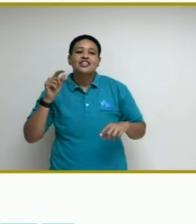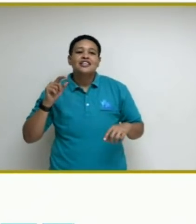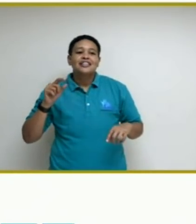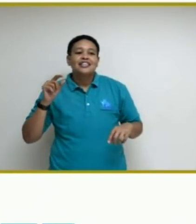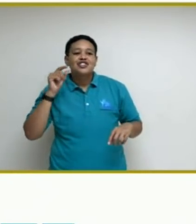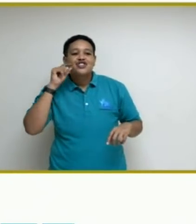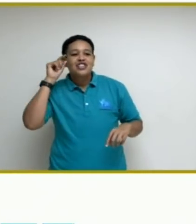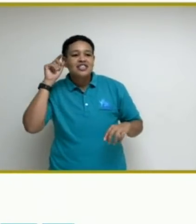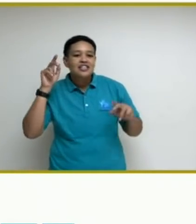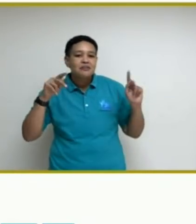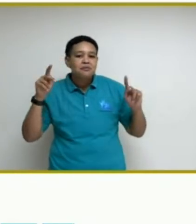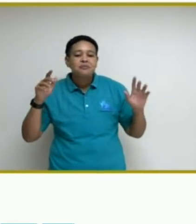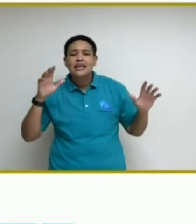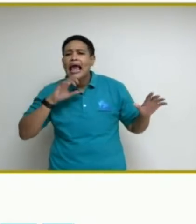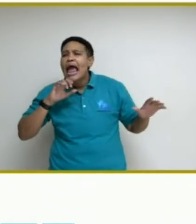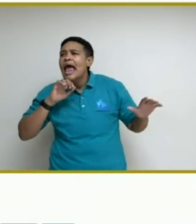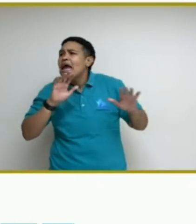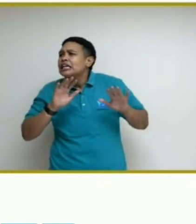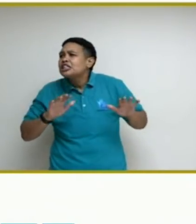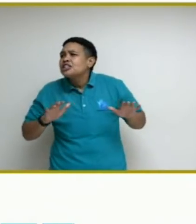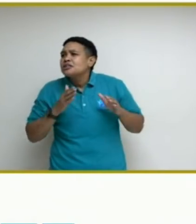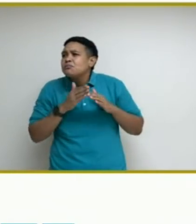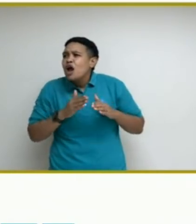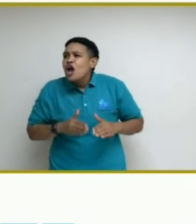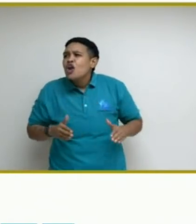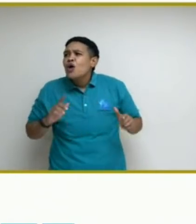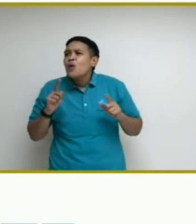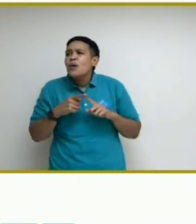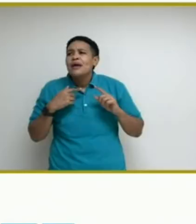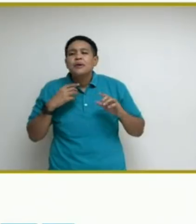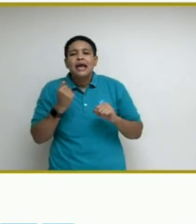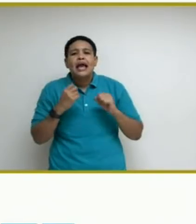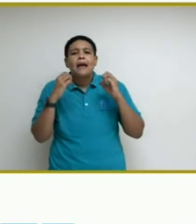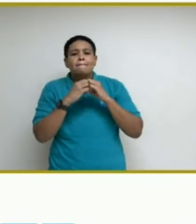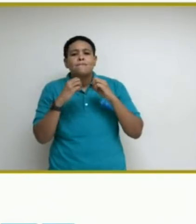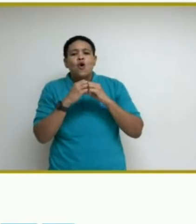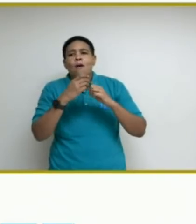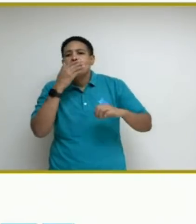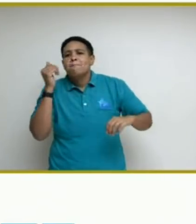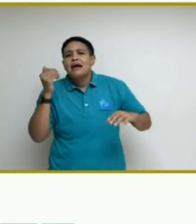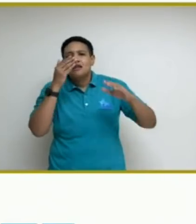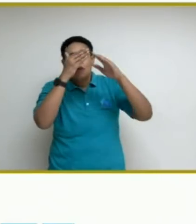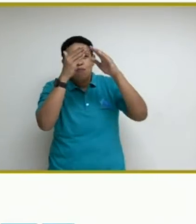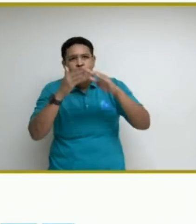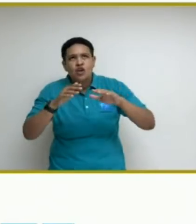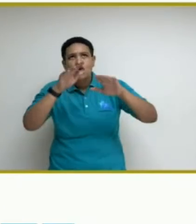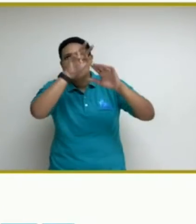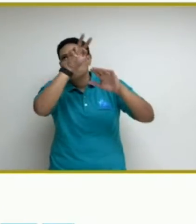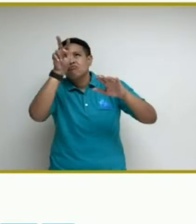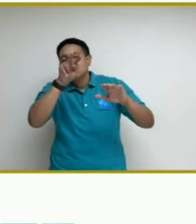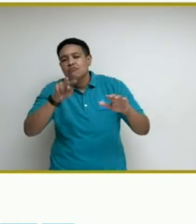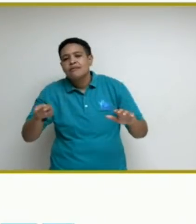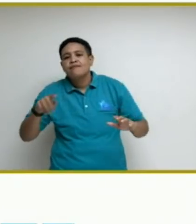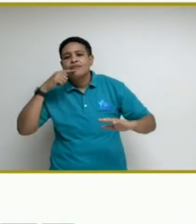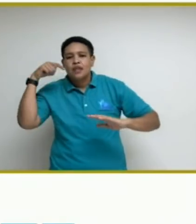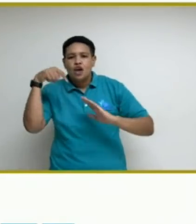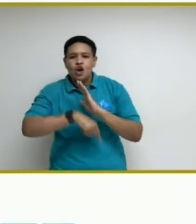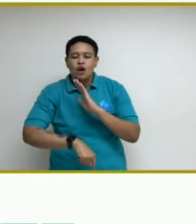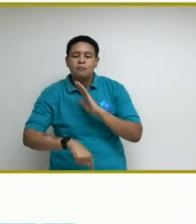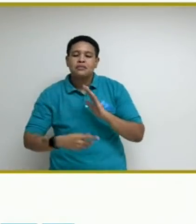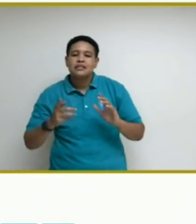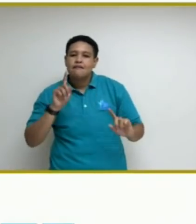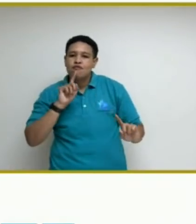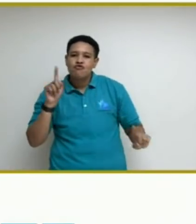people, the ages. When can we get a more, let's just say, condensed, like comprehensive, let's